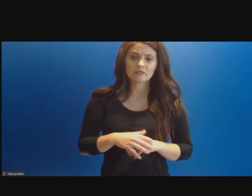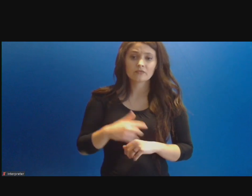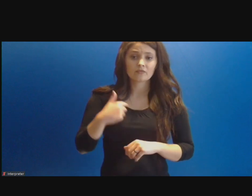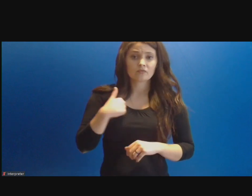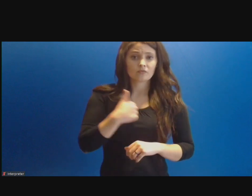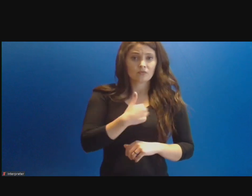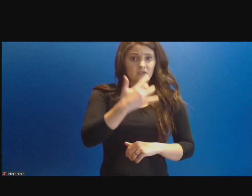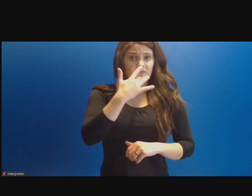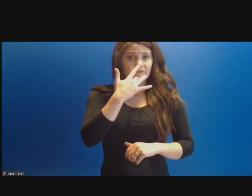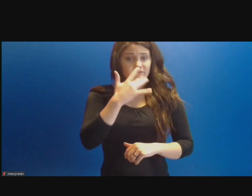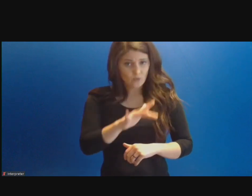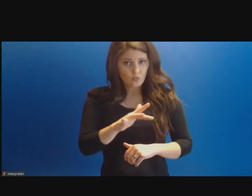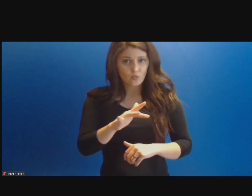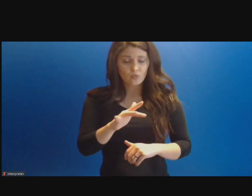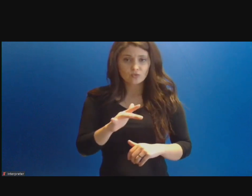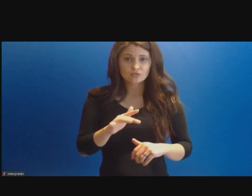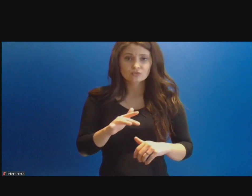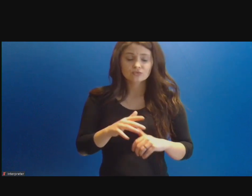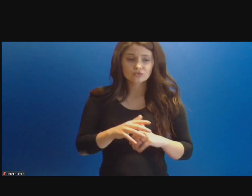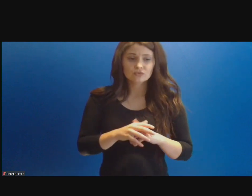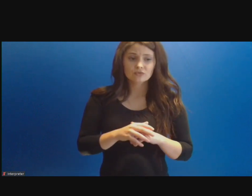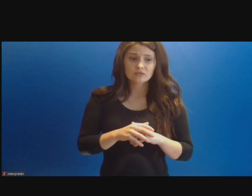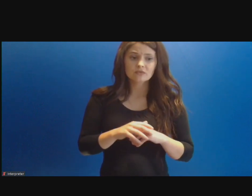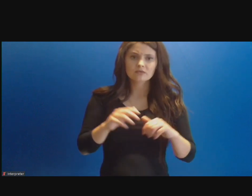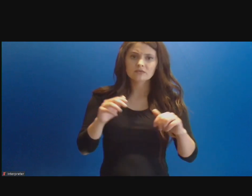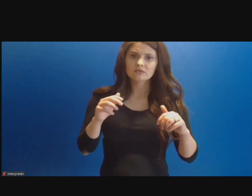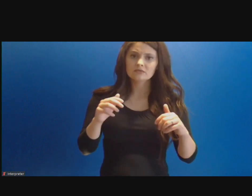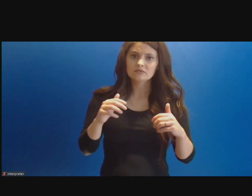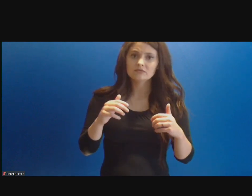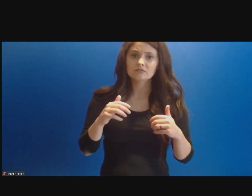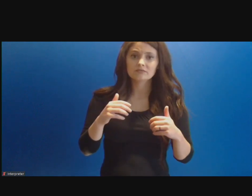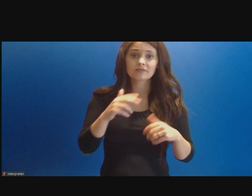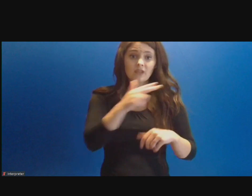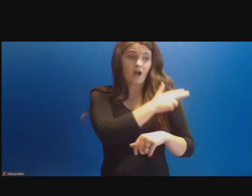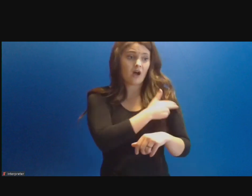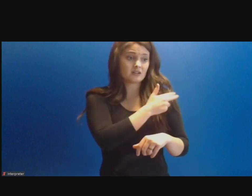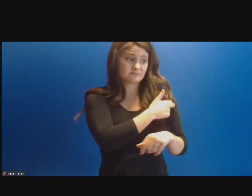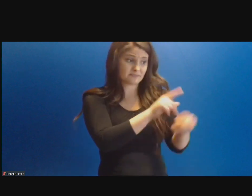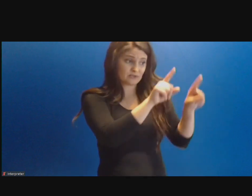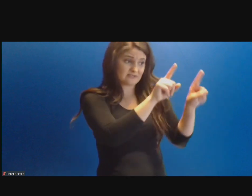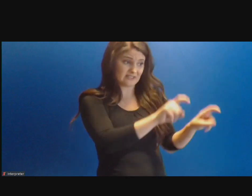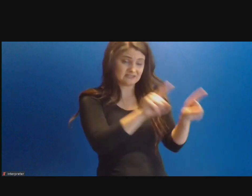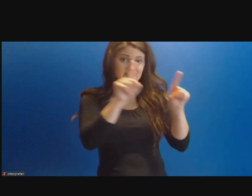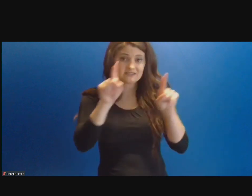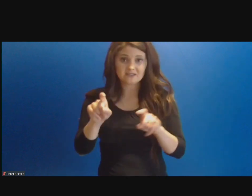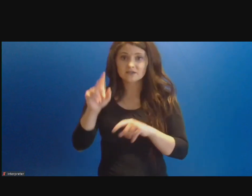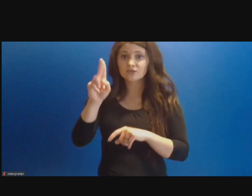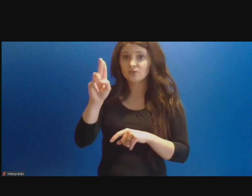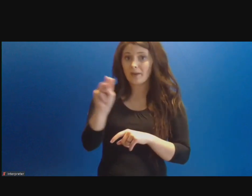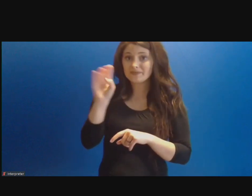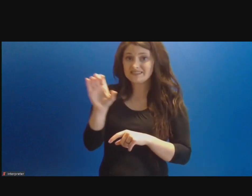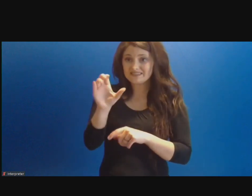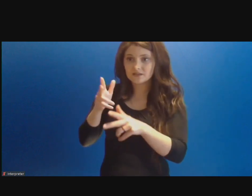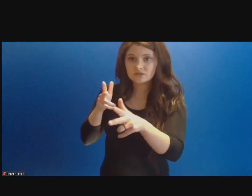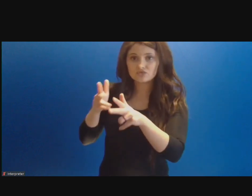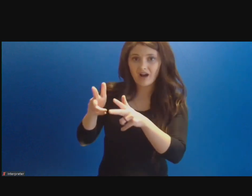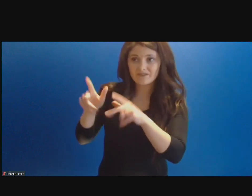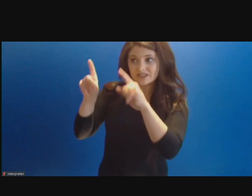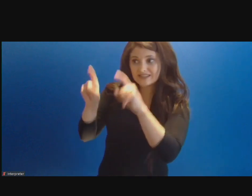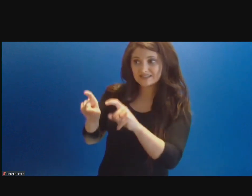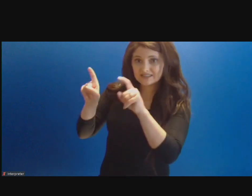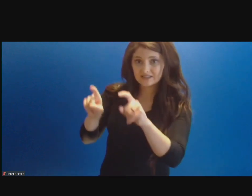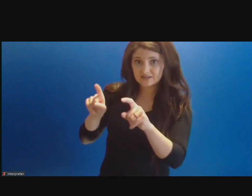have the hospital-based testing as well as UMC's drive-in testing, and as of